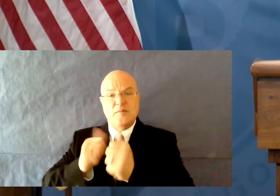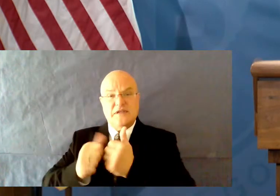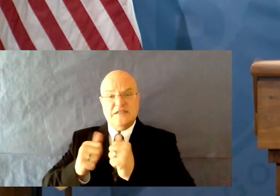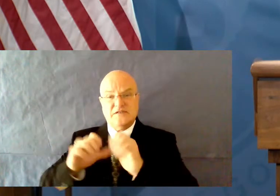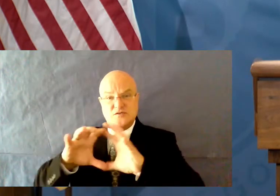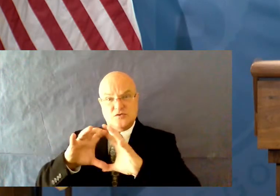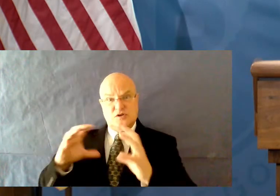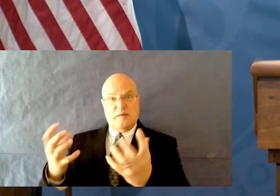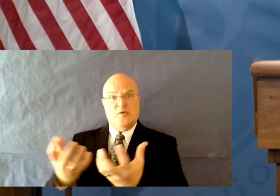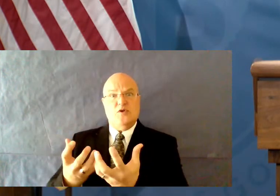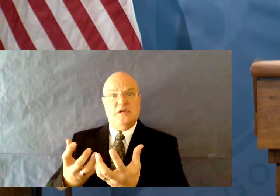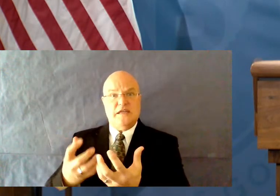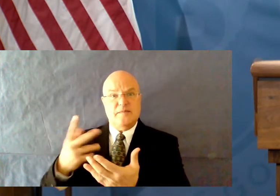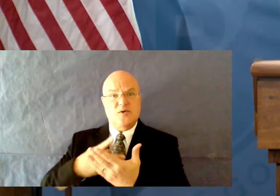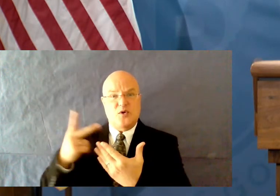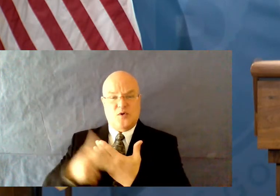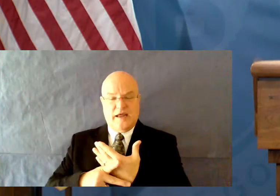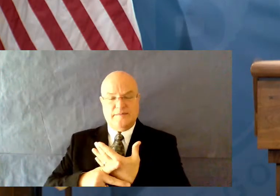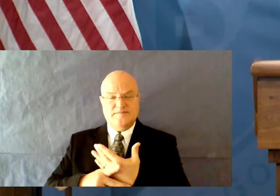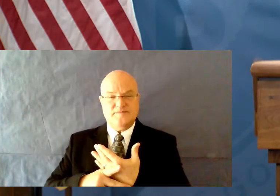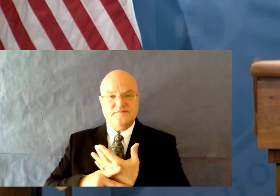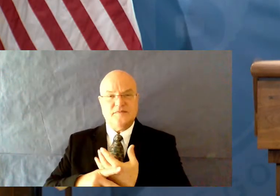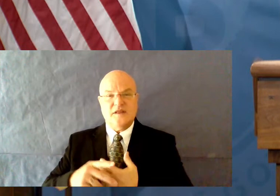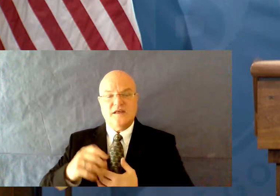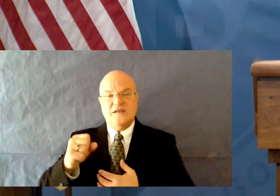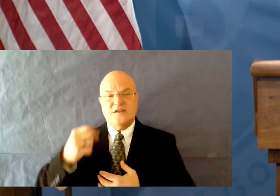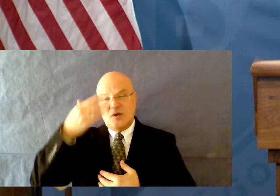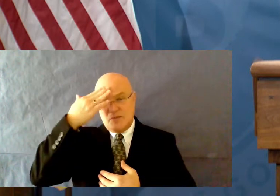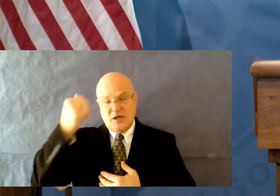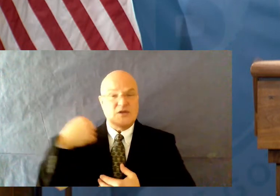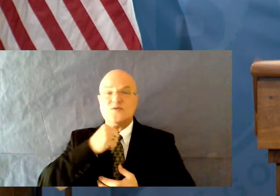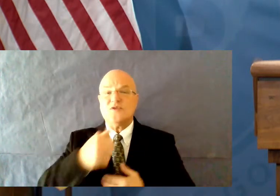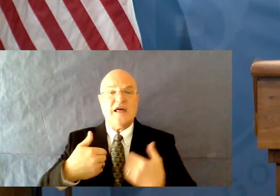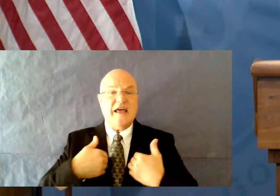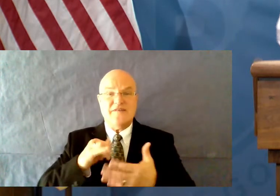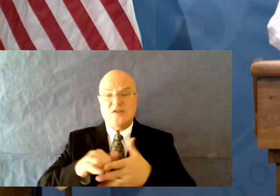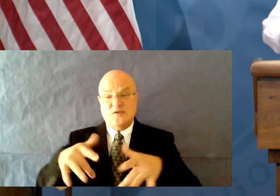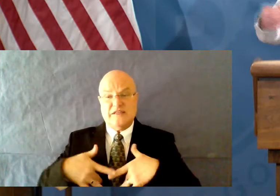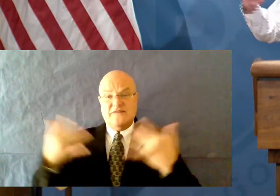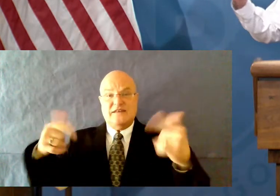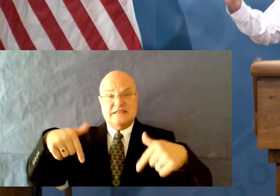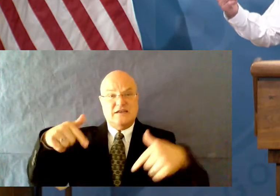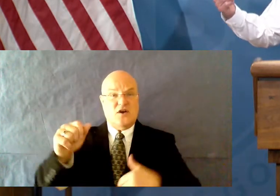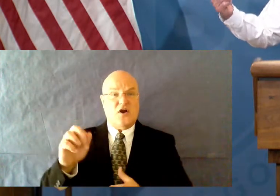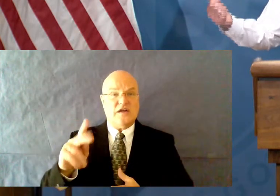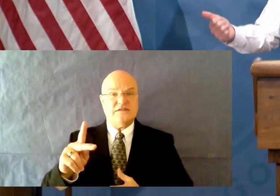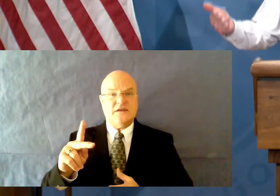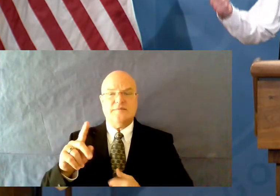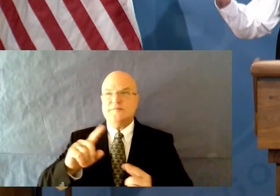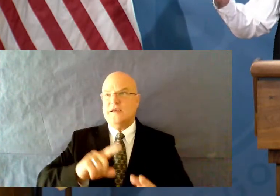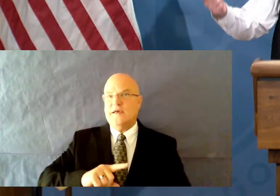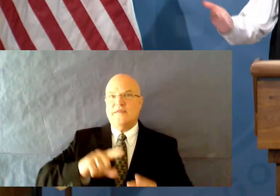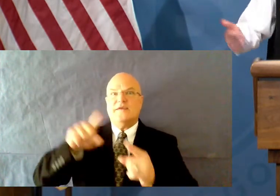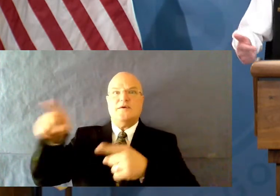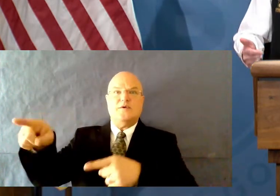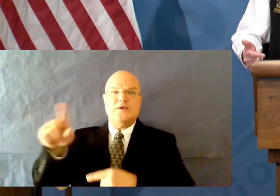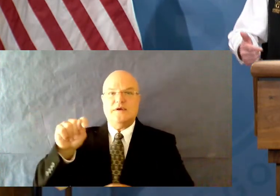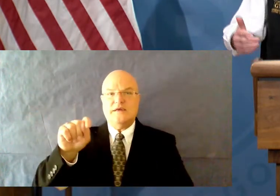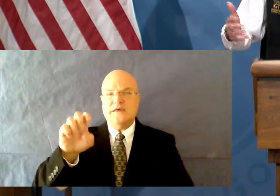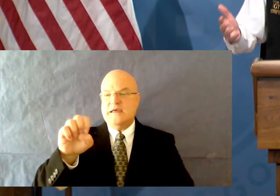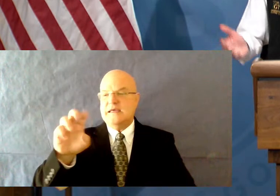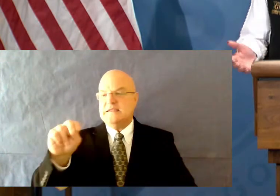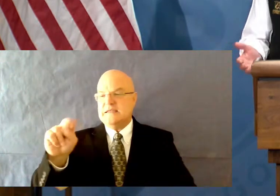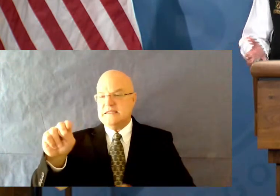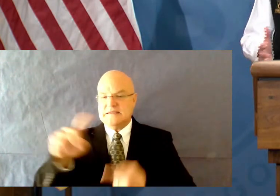community program. And because we're not having those events in Arkansas, they're going to Tennessee and Missouri